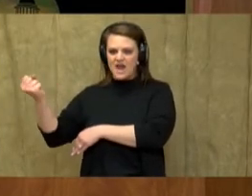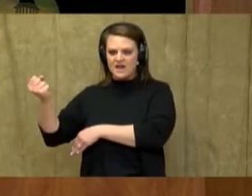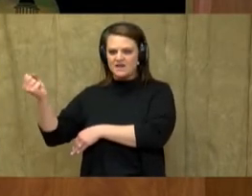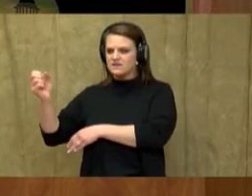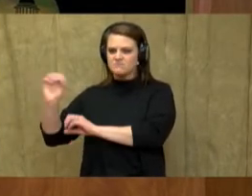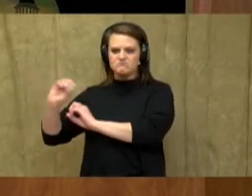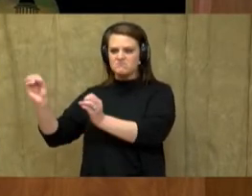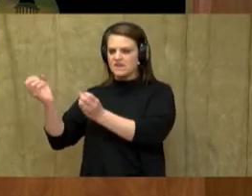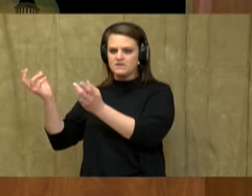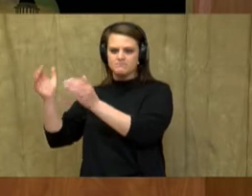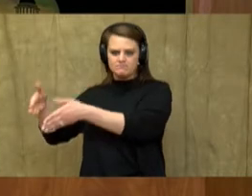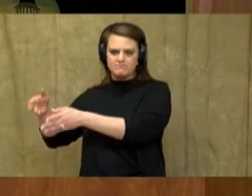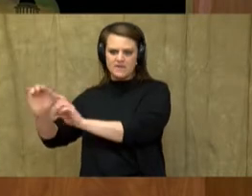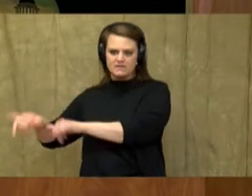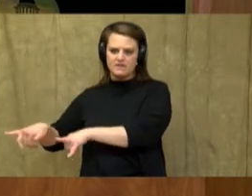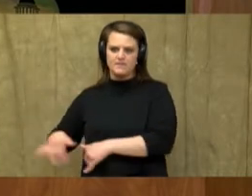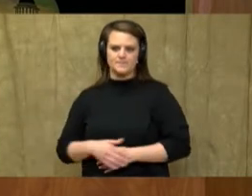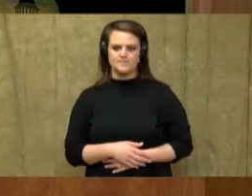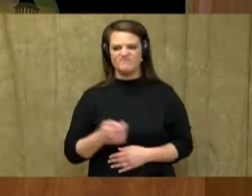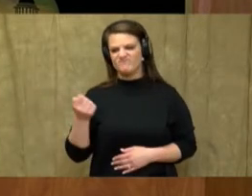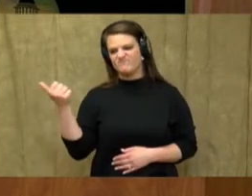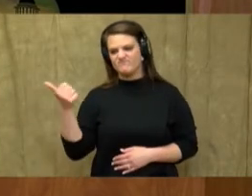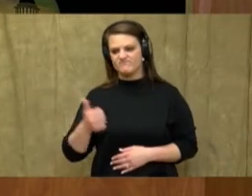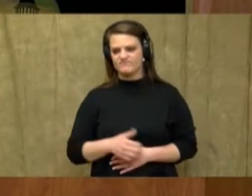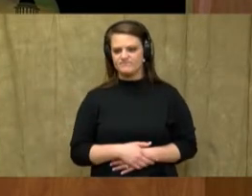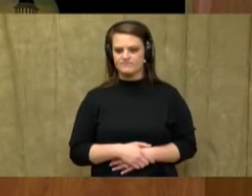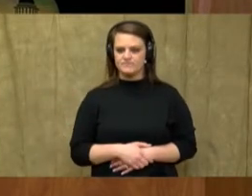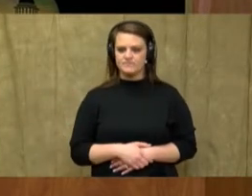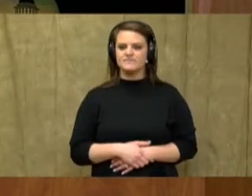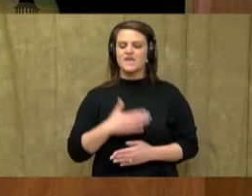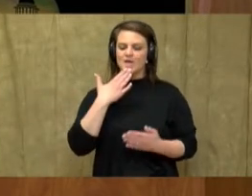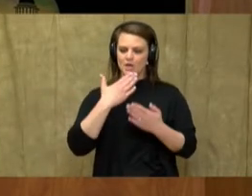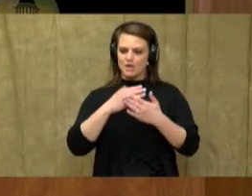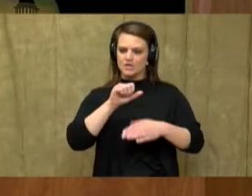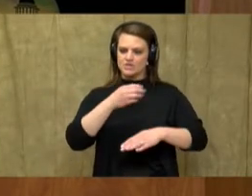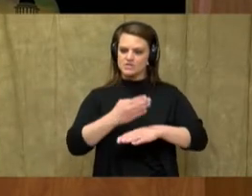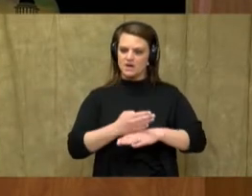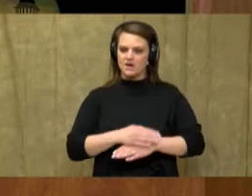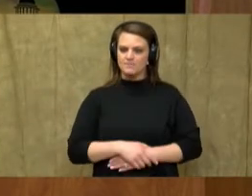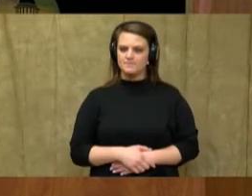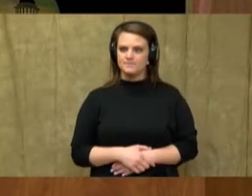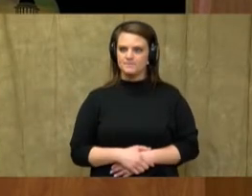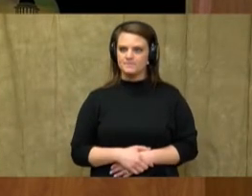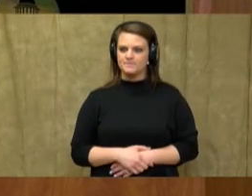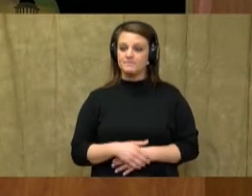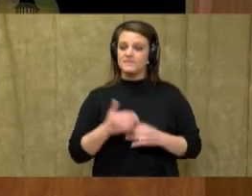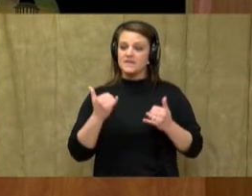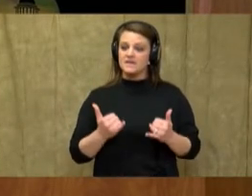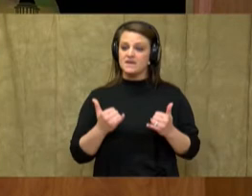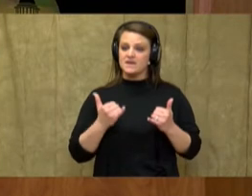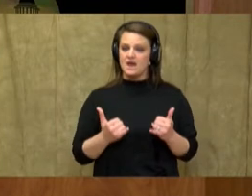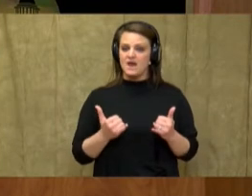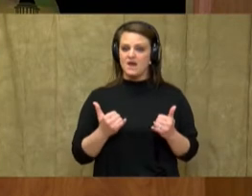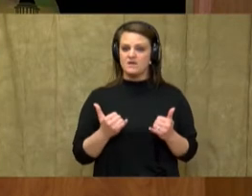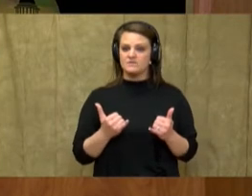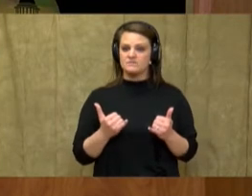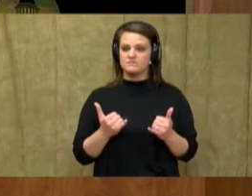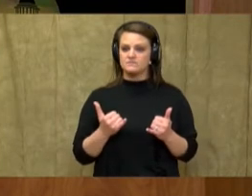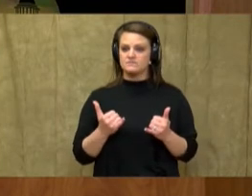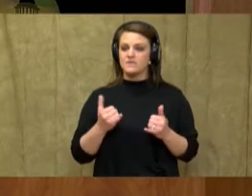shaking anything, so shake would not fit. Good job. Okay, now let's move into